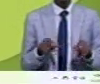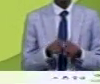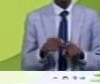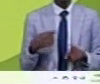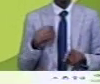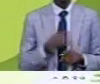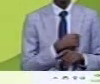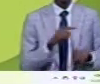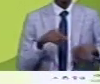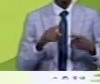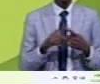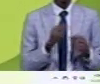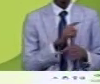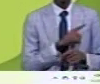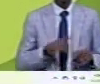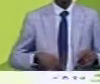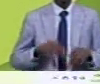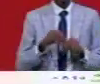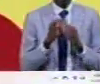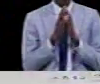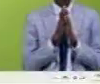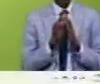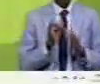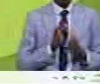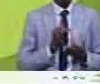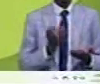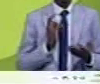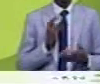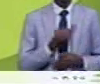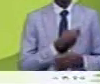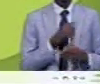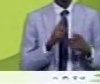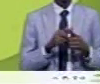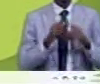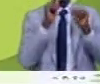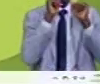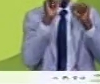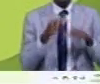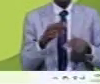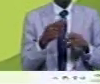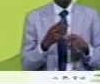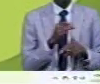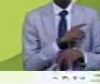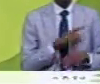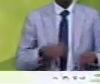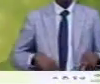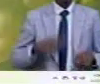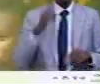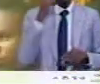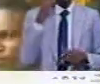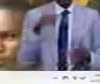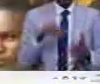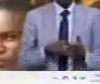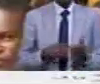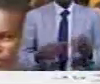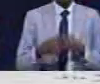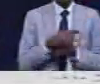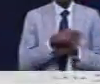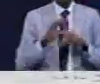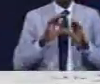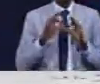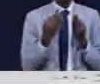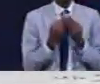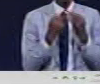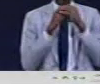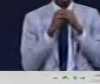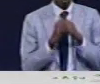this day family worship that the Lord has brought us together. Let's bless the name of the Lord